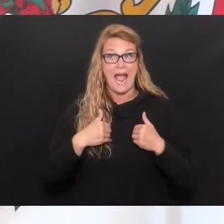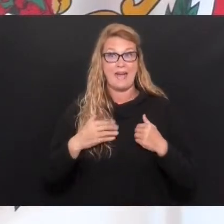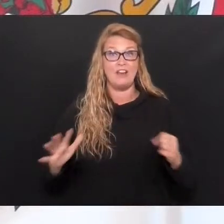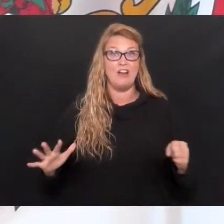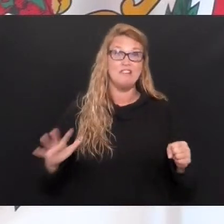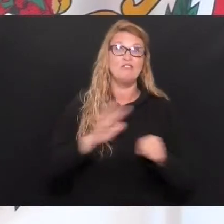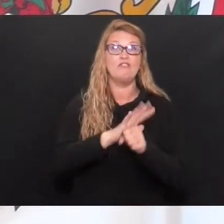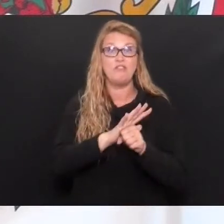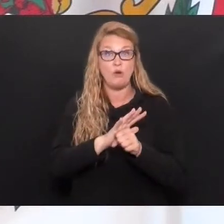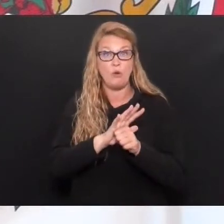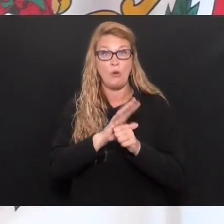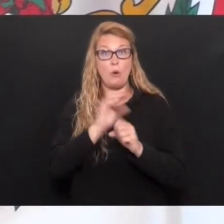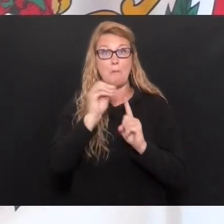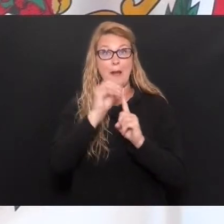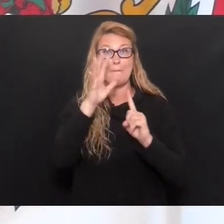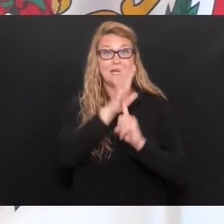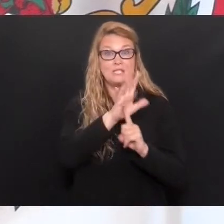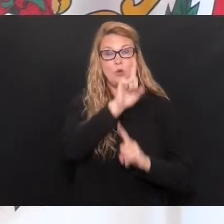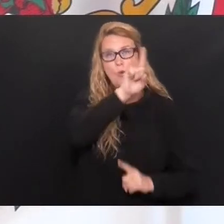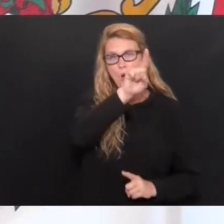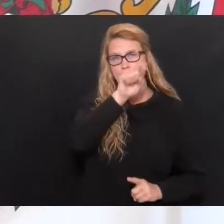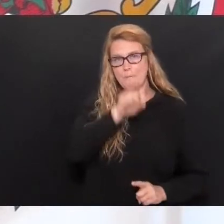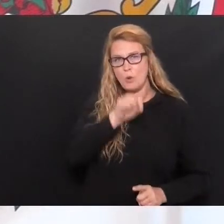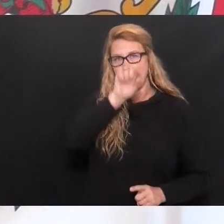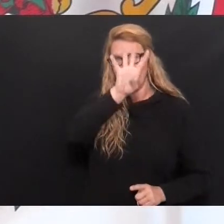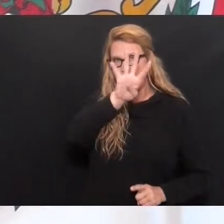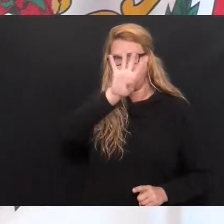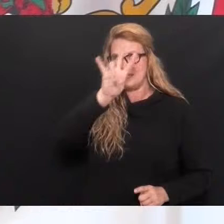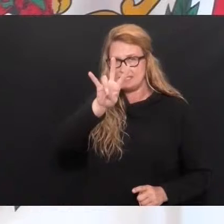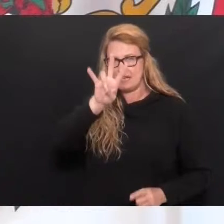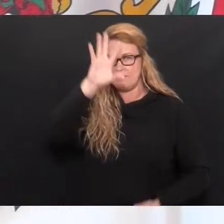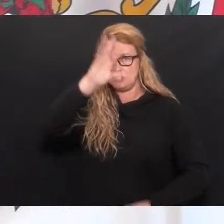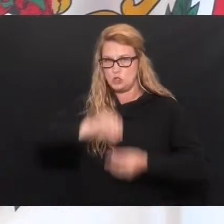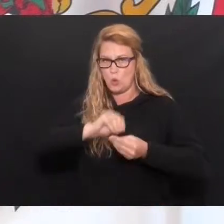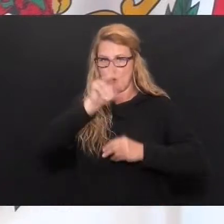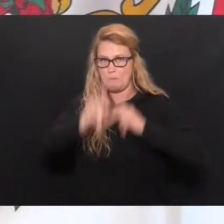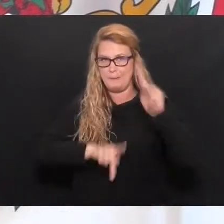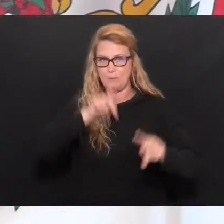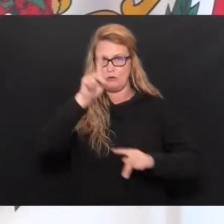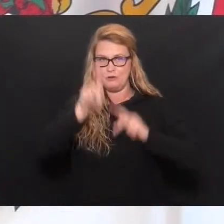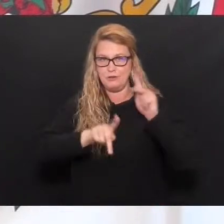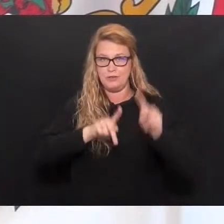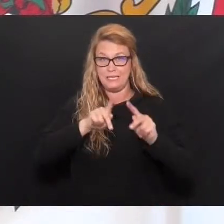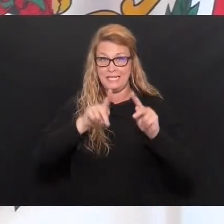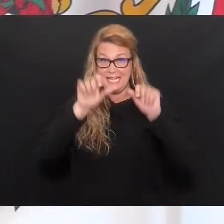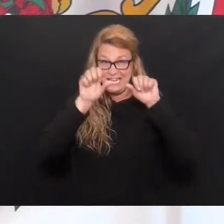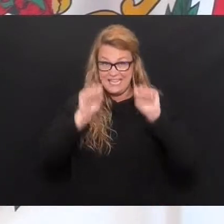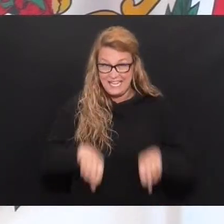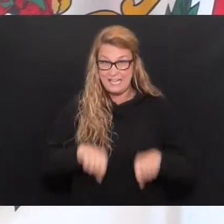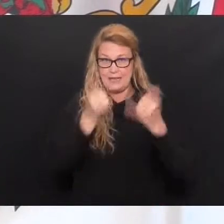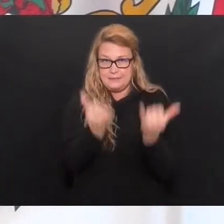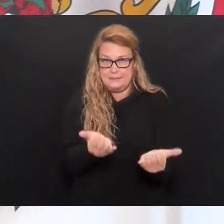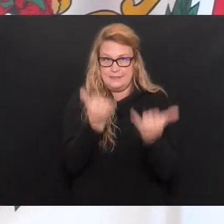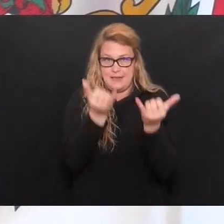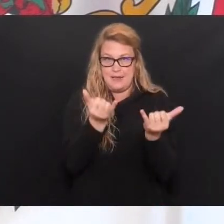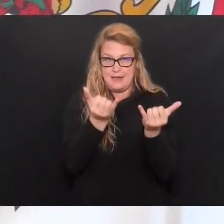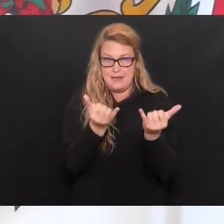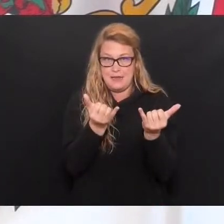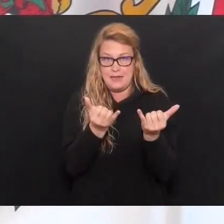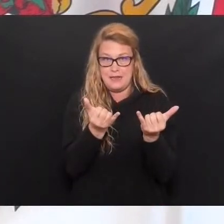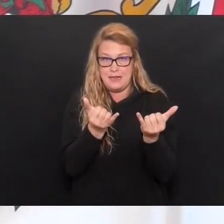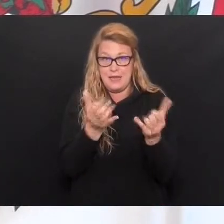West Virginia of 1.47 total people that can today take